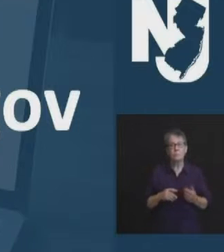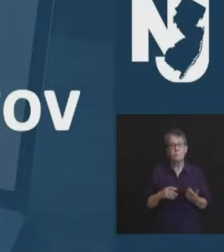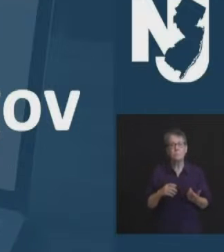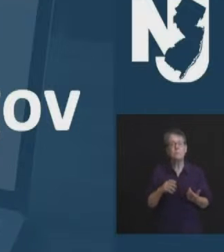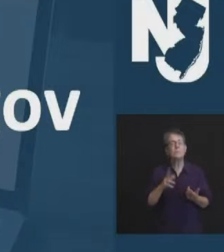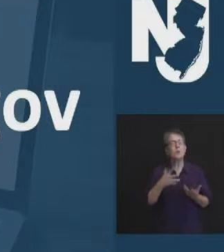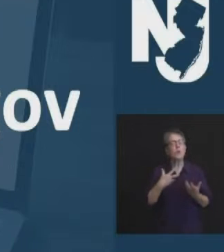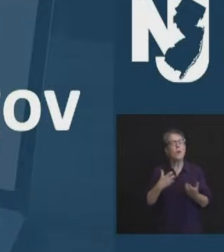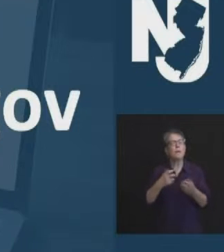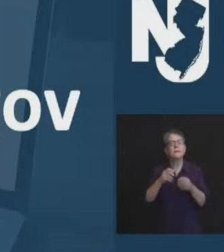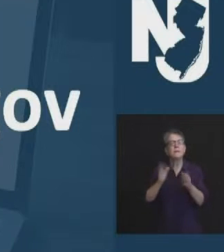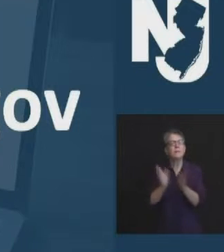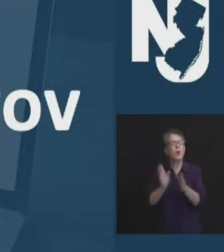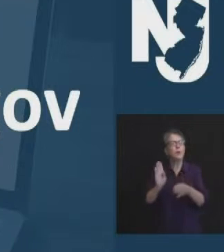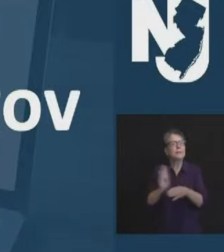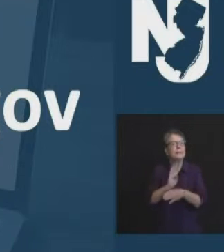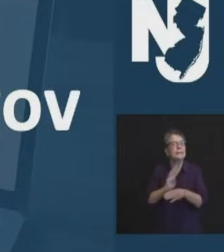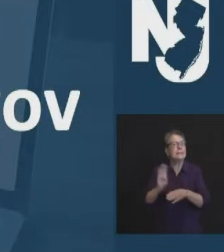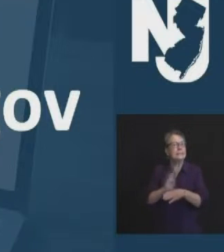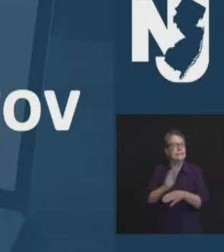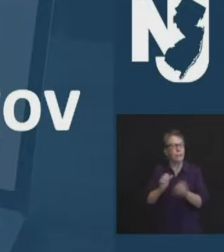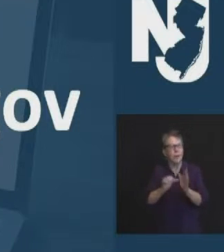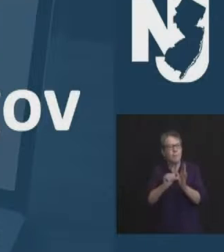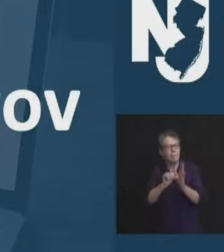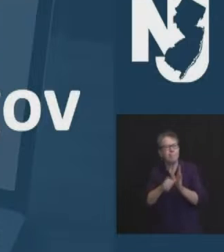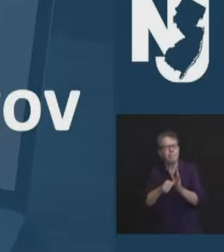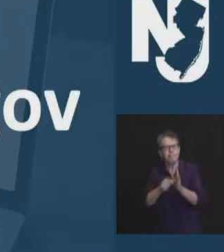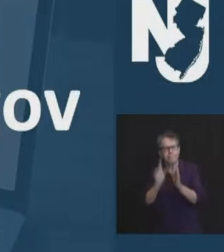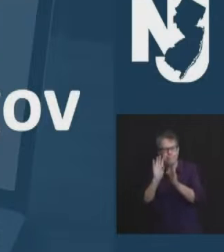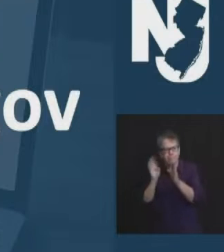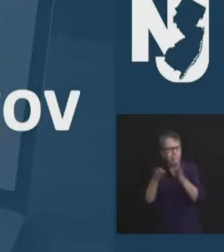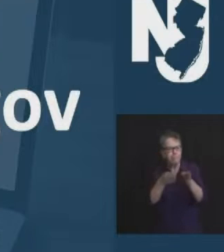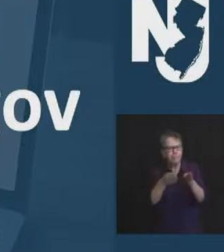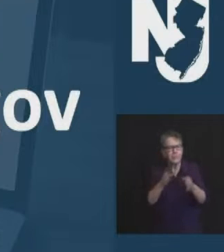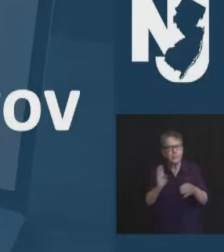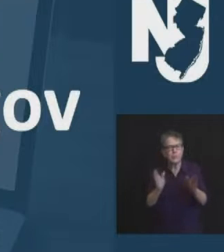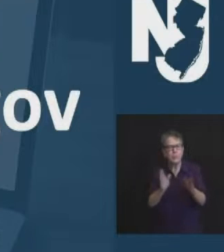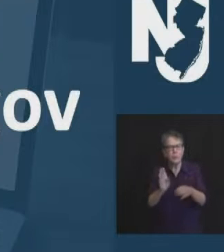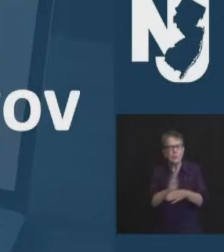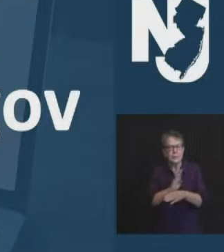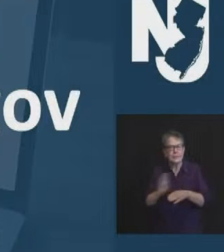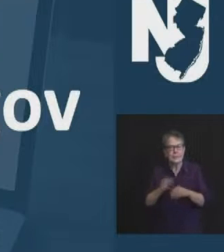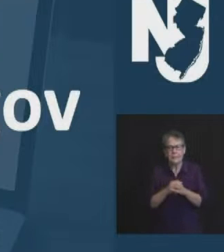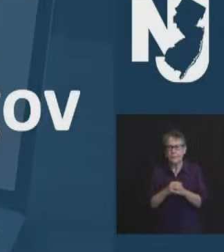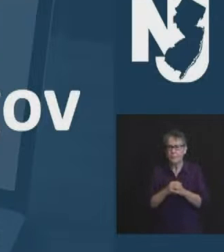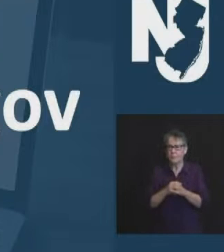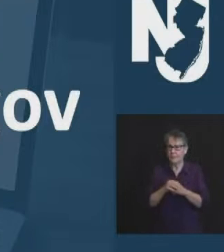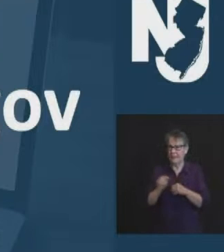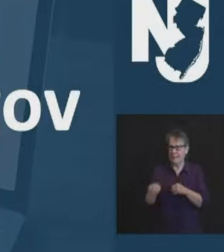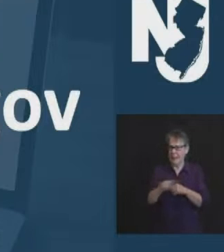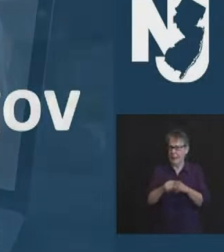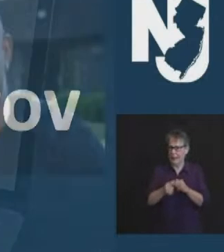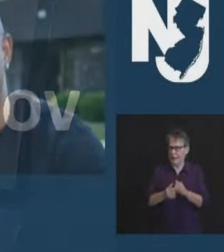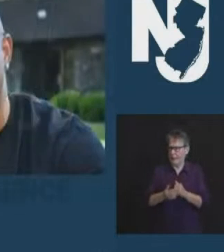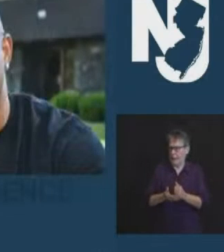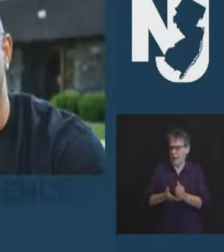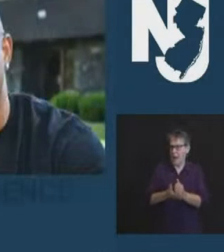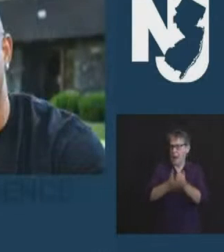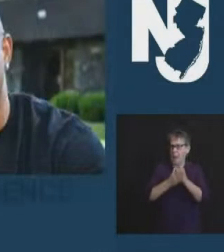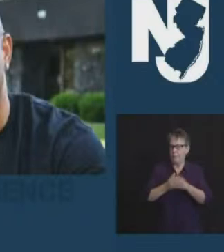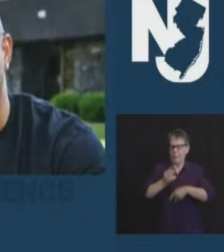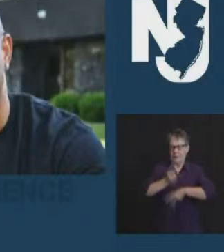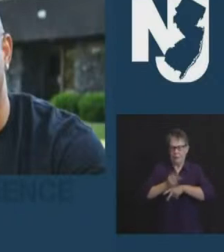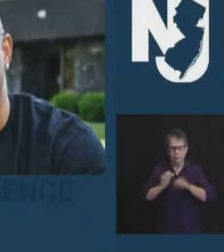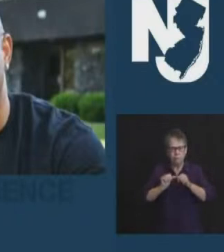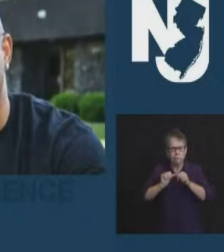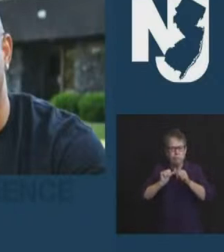helping our economy stay strong for the future. And when I say stay strong today, I mean that literally. This is Mike Piercy,